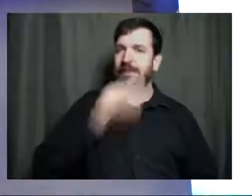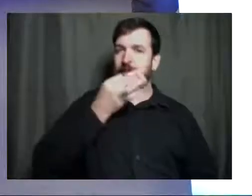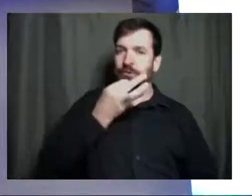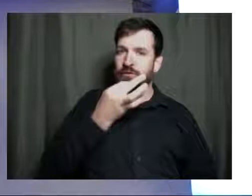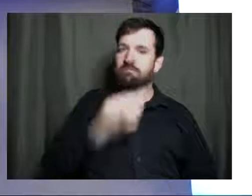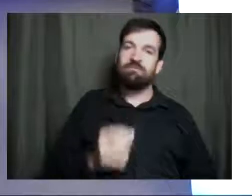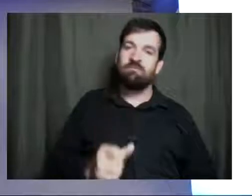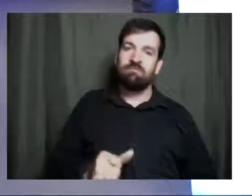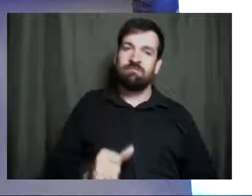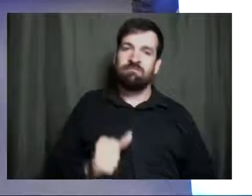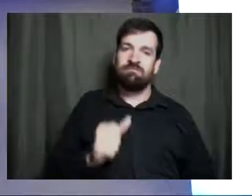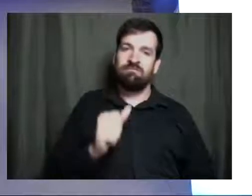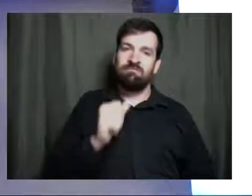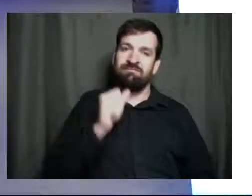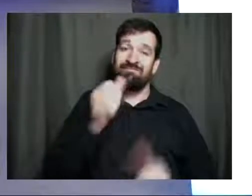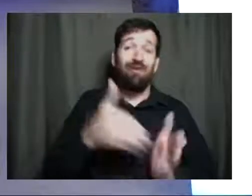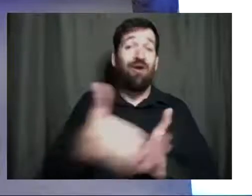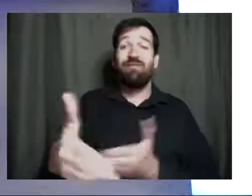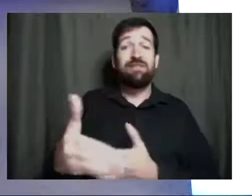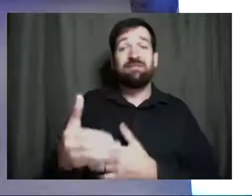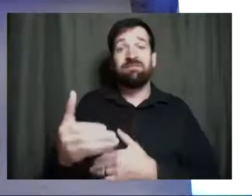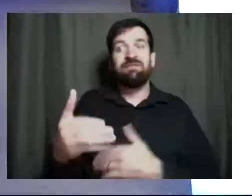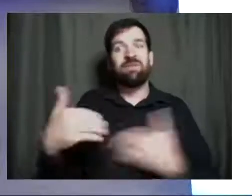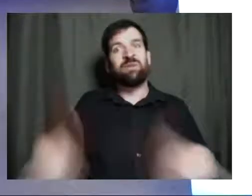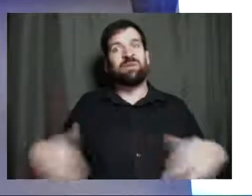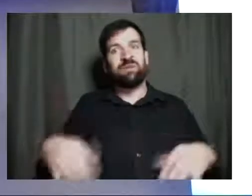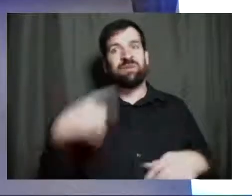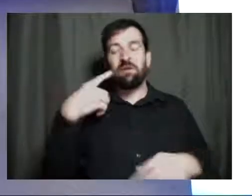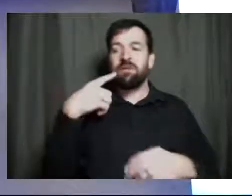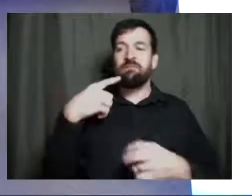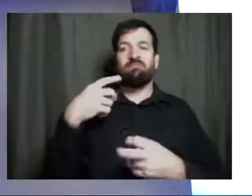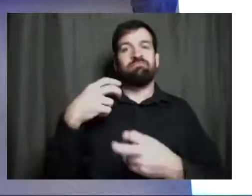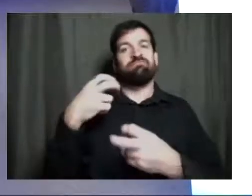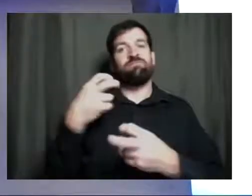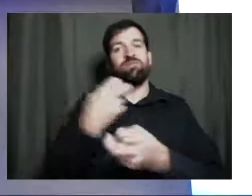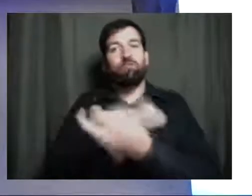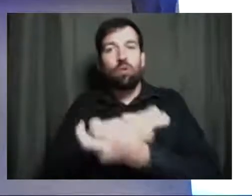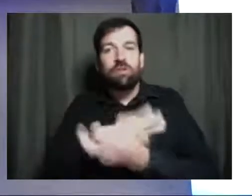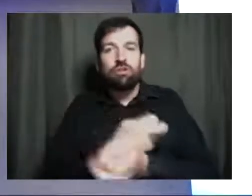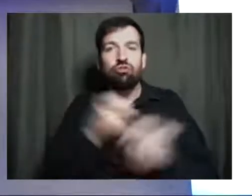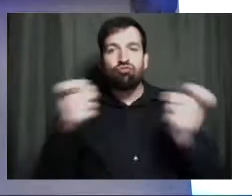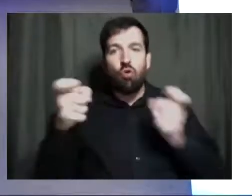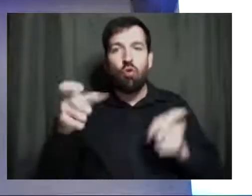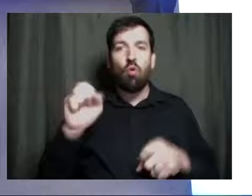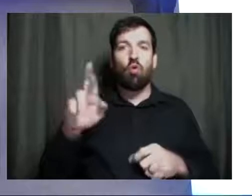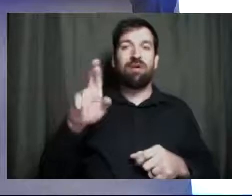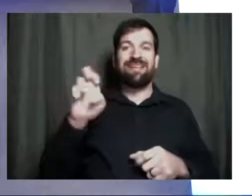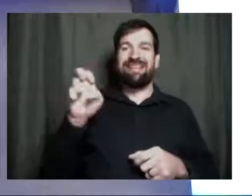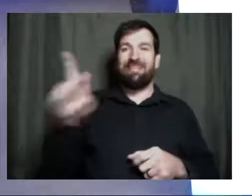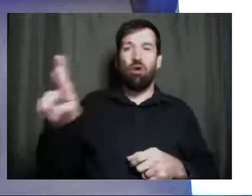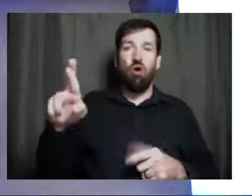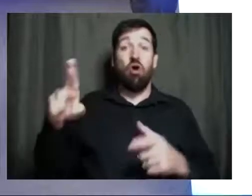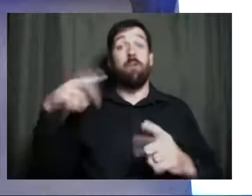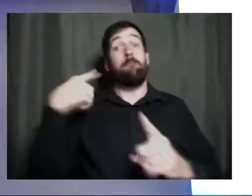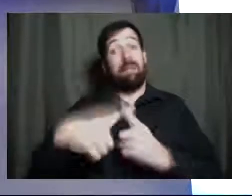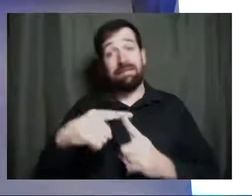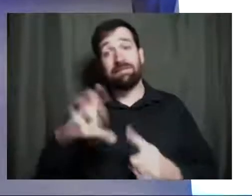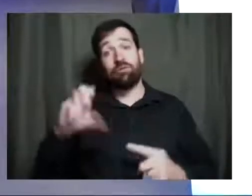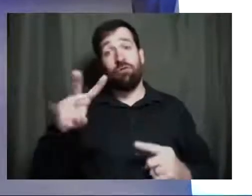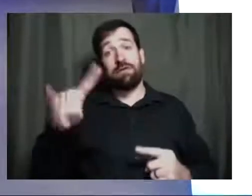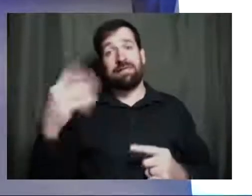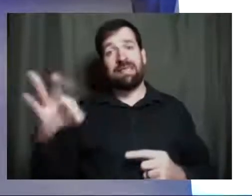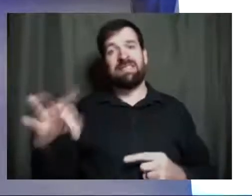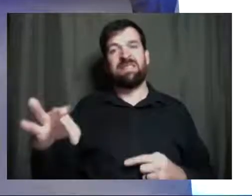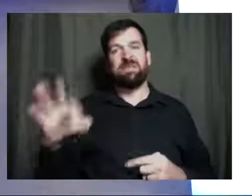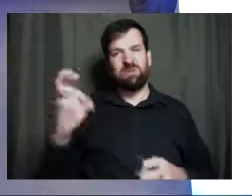for those working ER or poison control shifts on Halloween. And then you add COVID-19 to all of this, and it makes things a whole lot tougher.